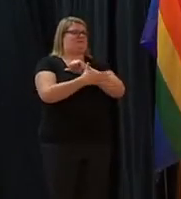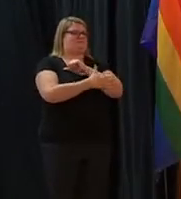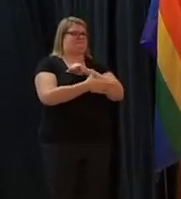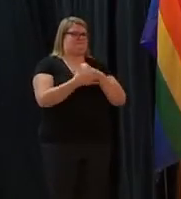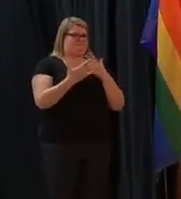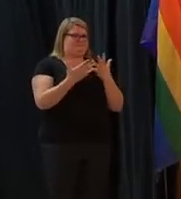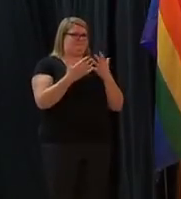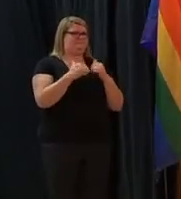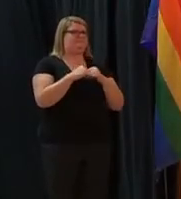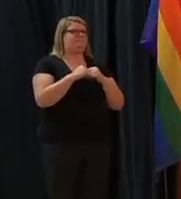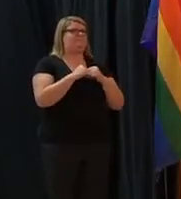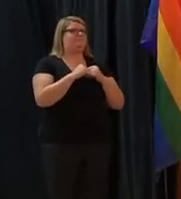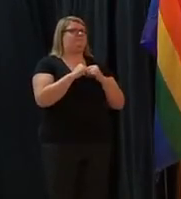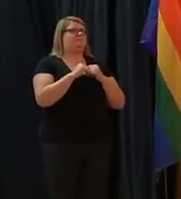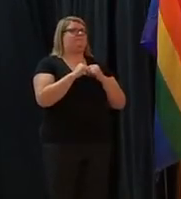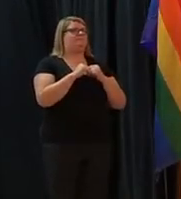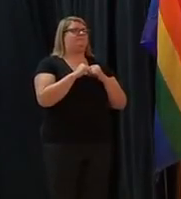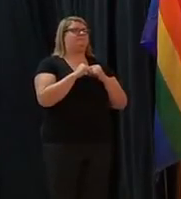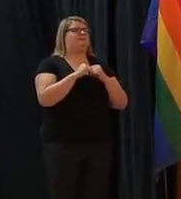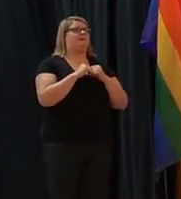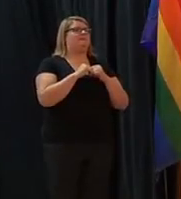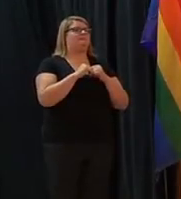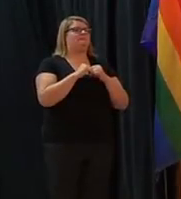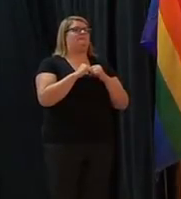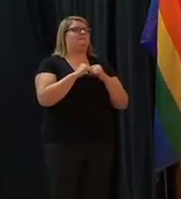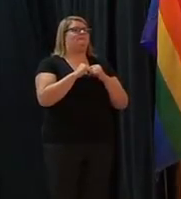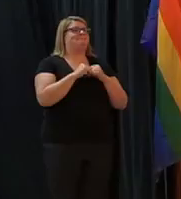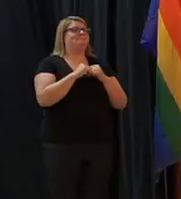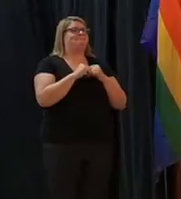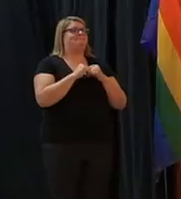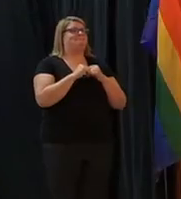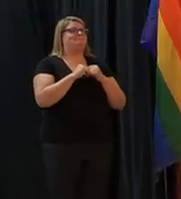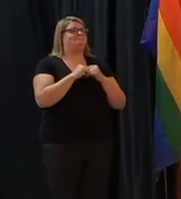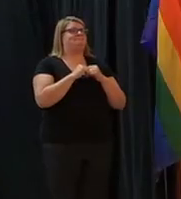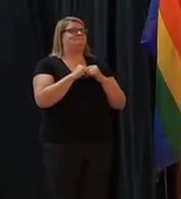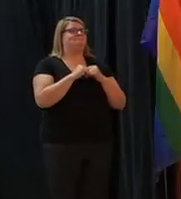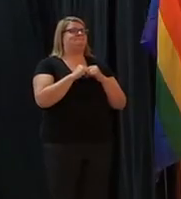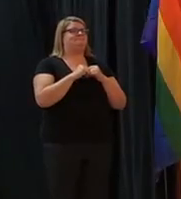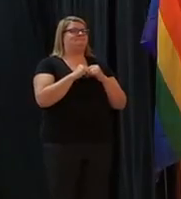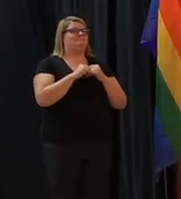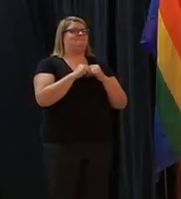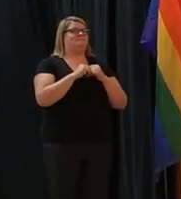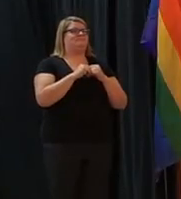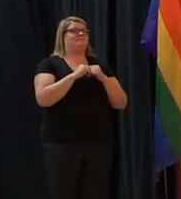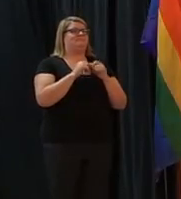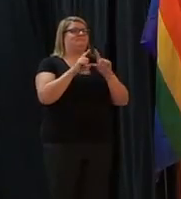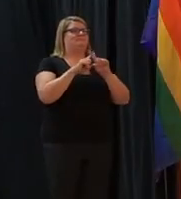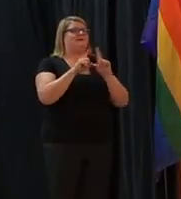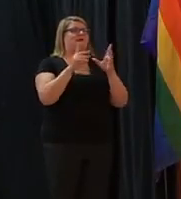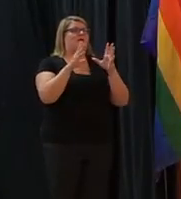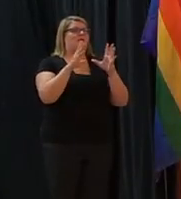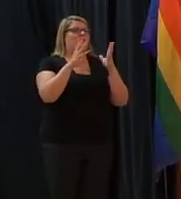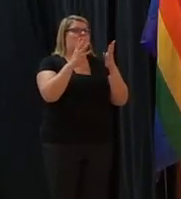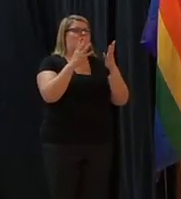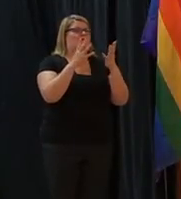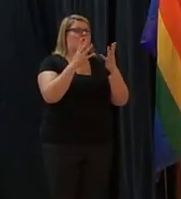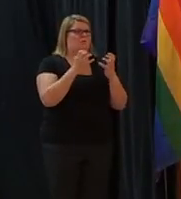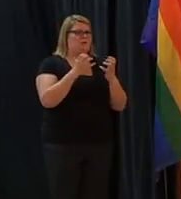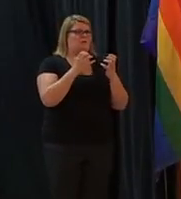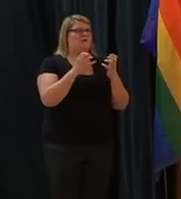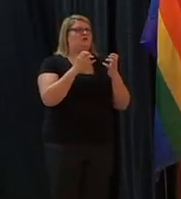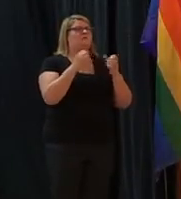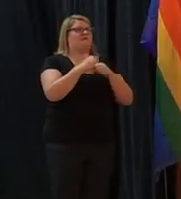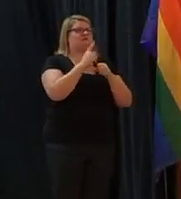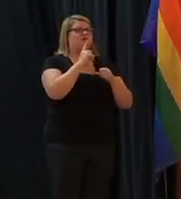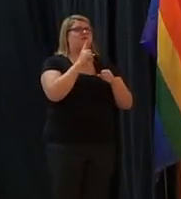How you've been able to make sure that those multinationals here, they have been included, being